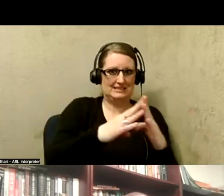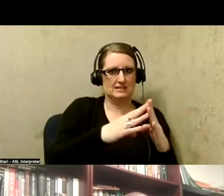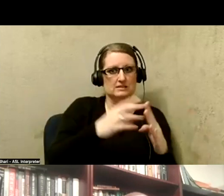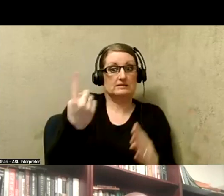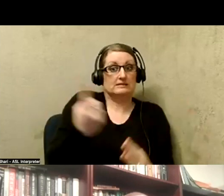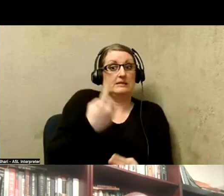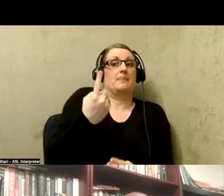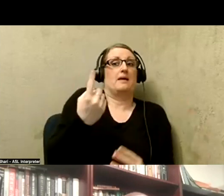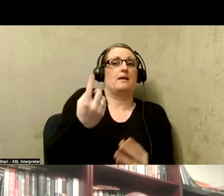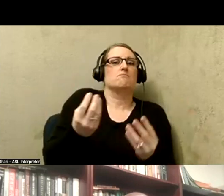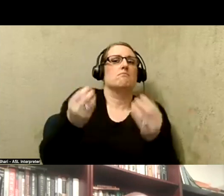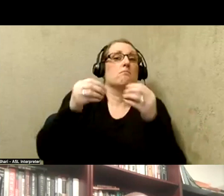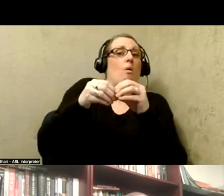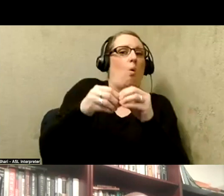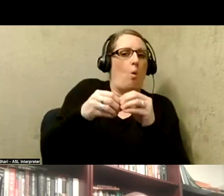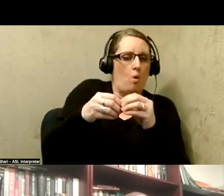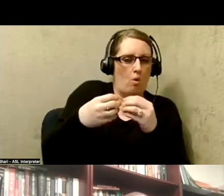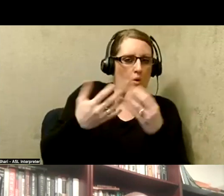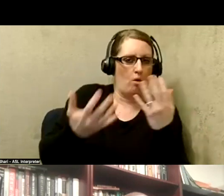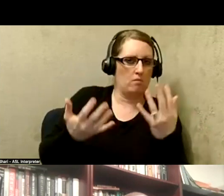might be possible.